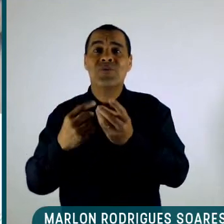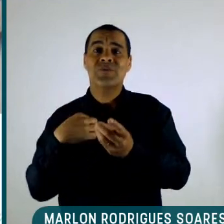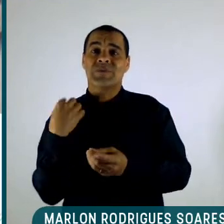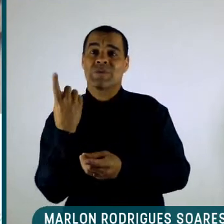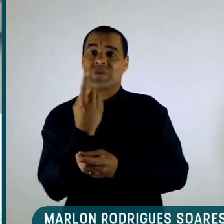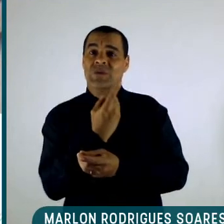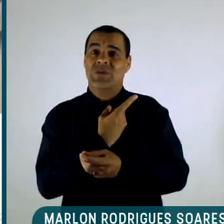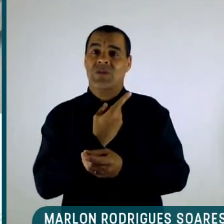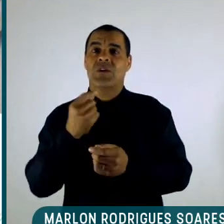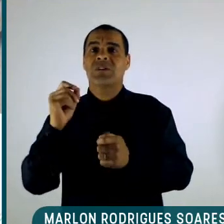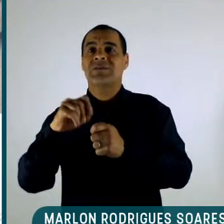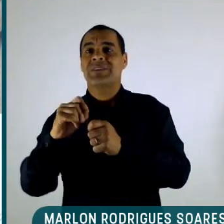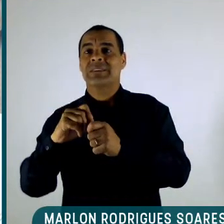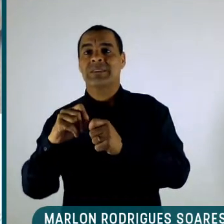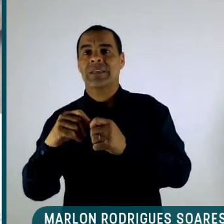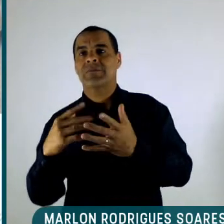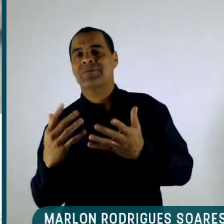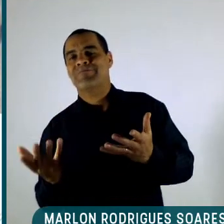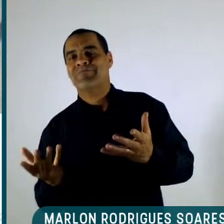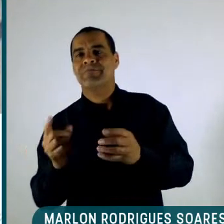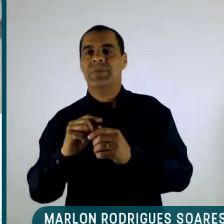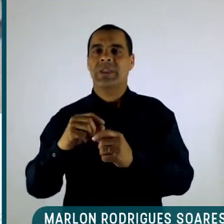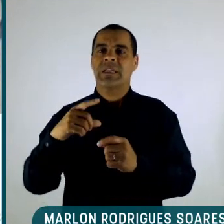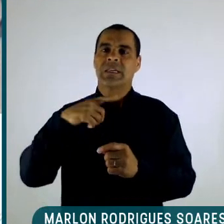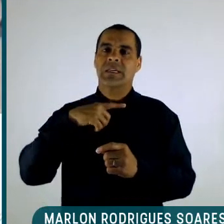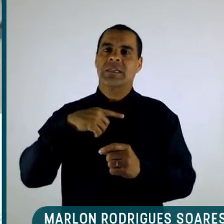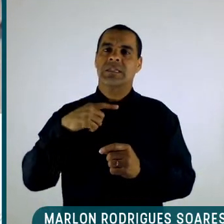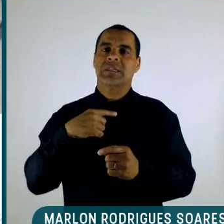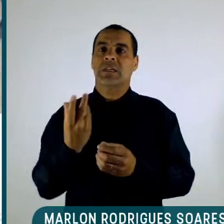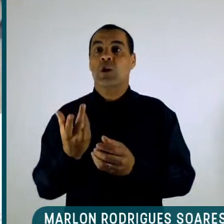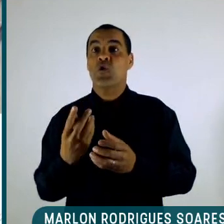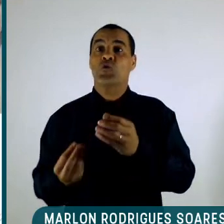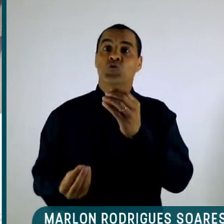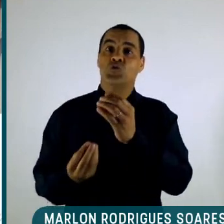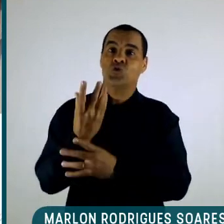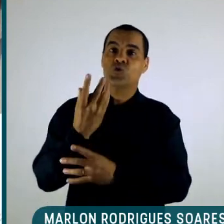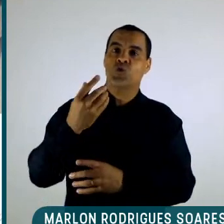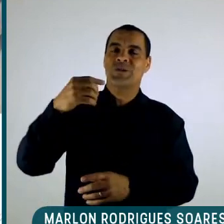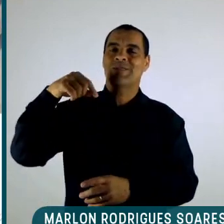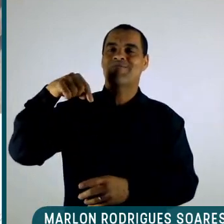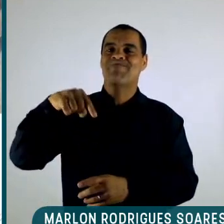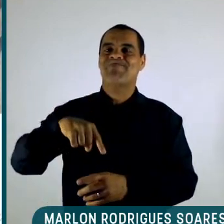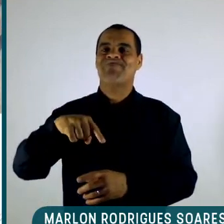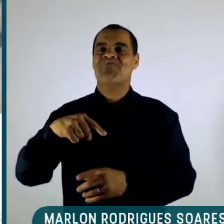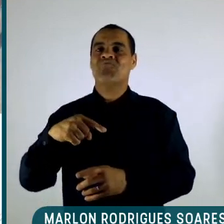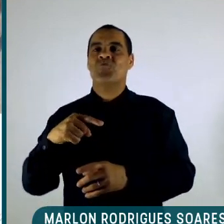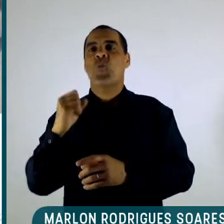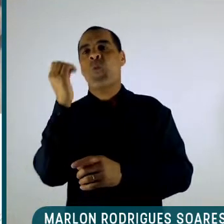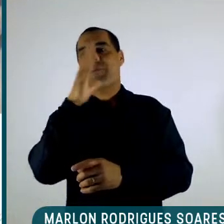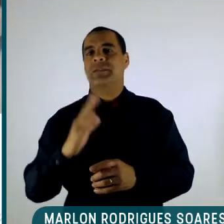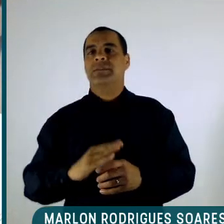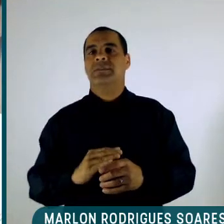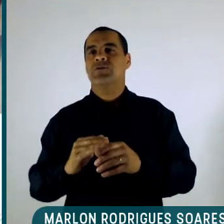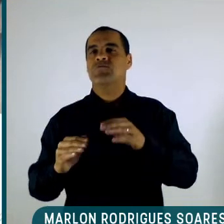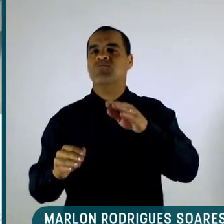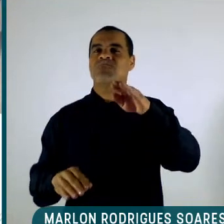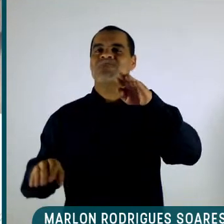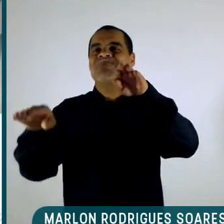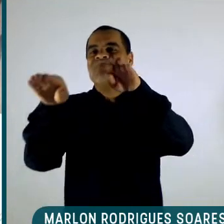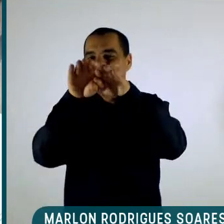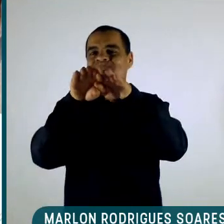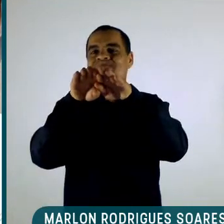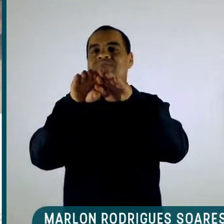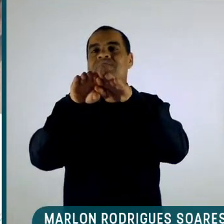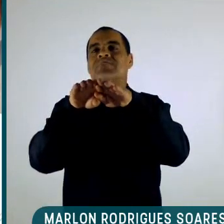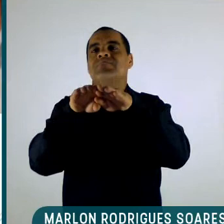What can we do so out of all that there may come a less unequal